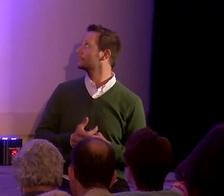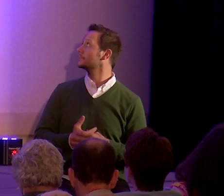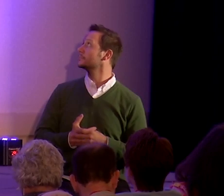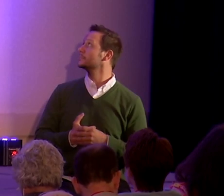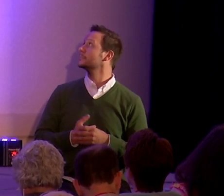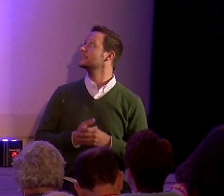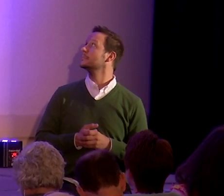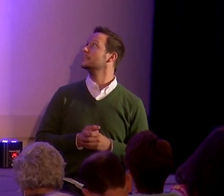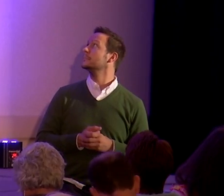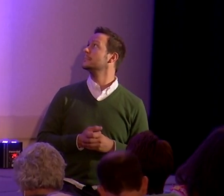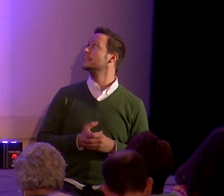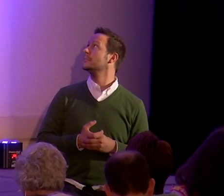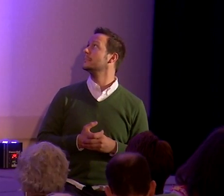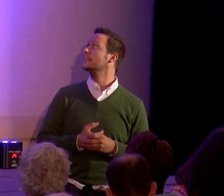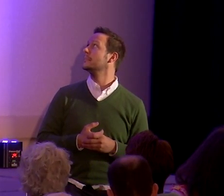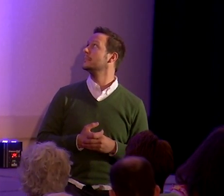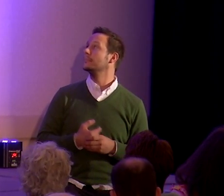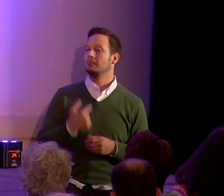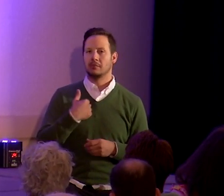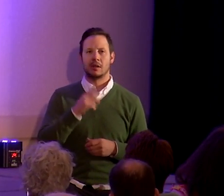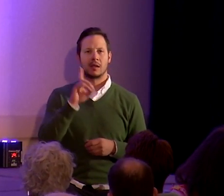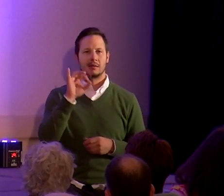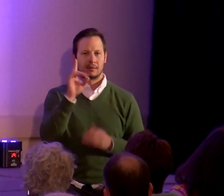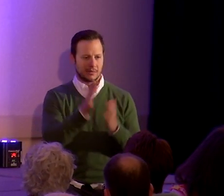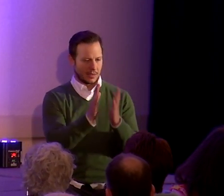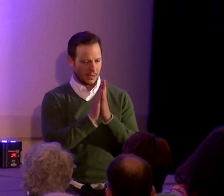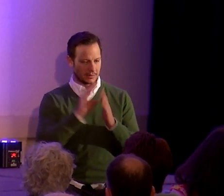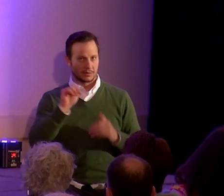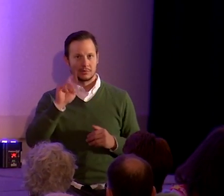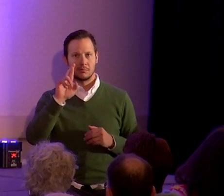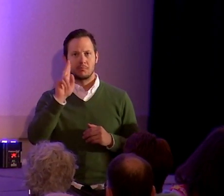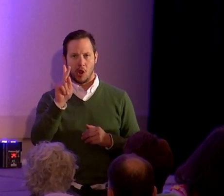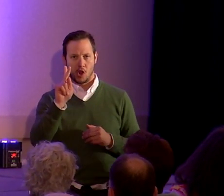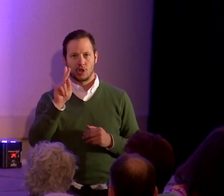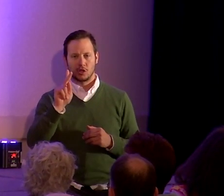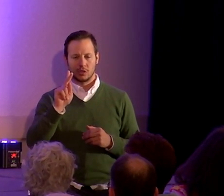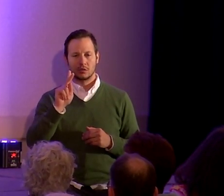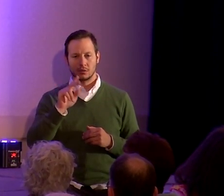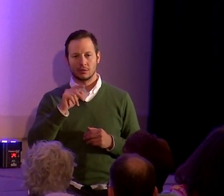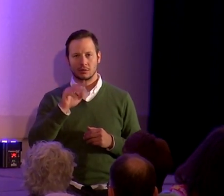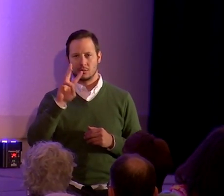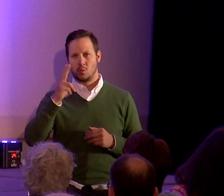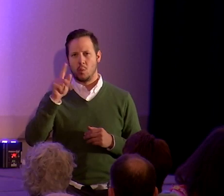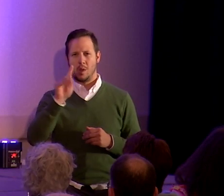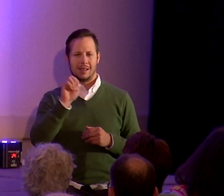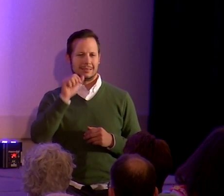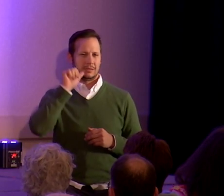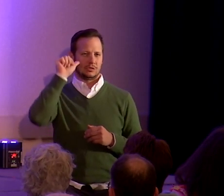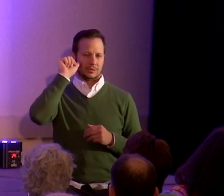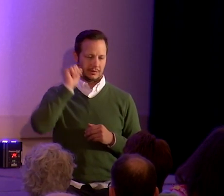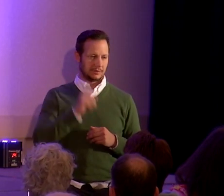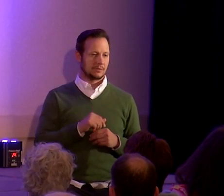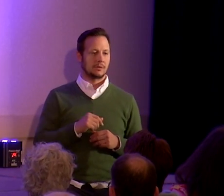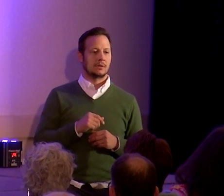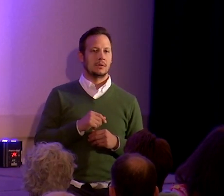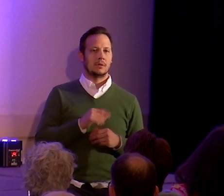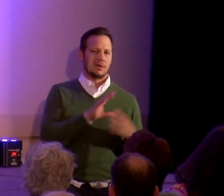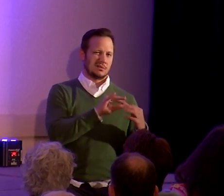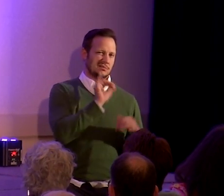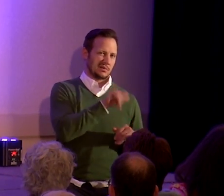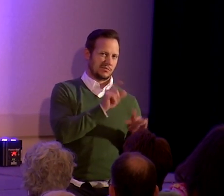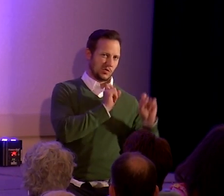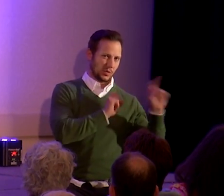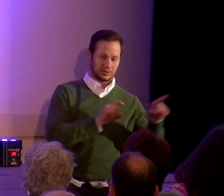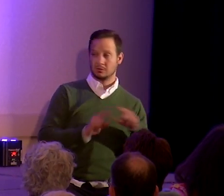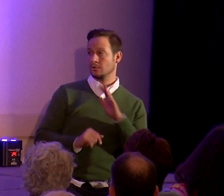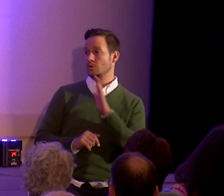I asked it of Mark White of the Spin Doctors. I'm going to ask it of you too. Your colleagues a lot of times will